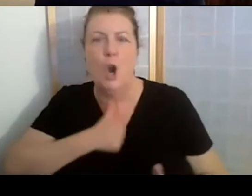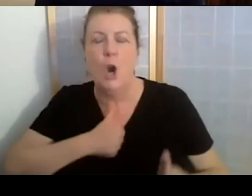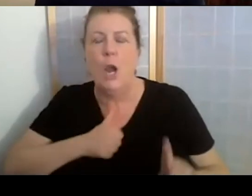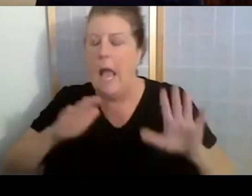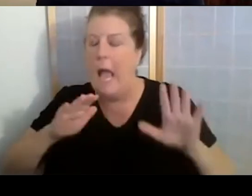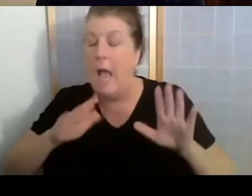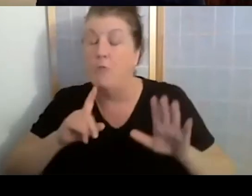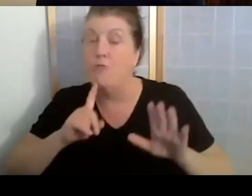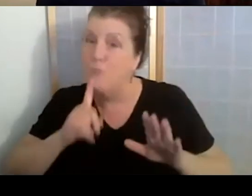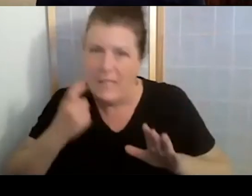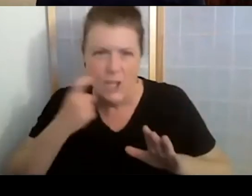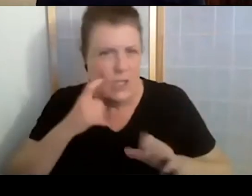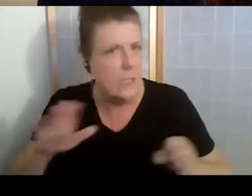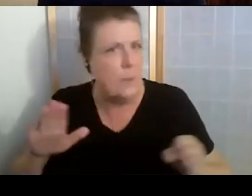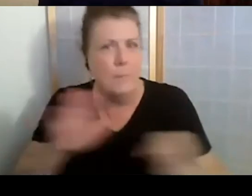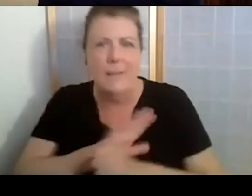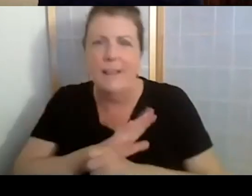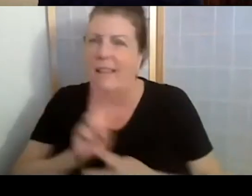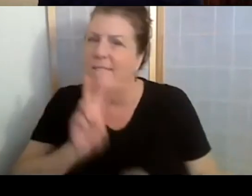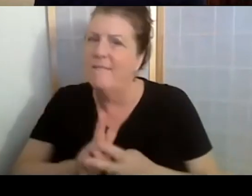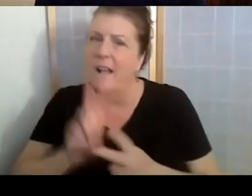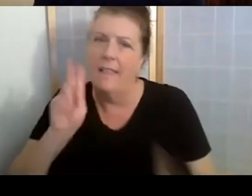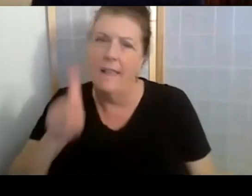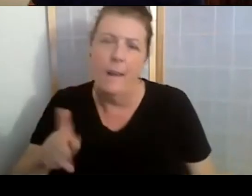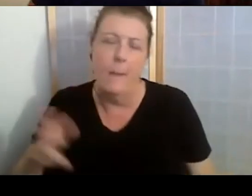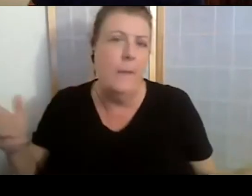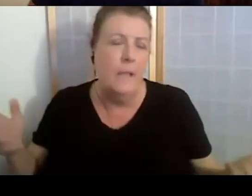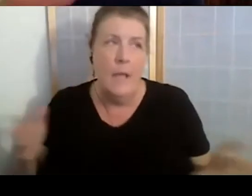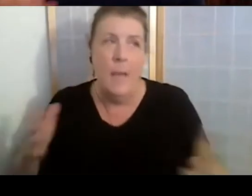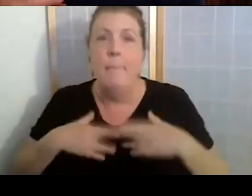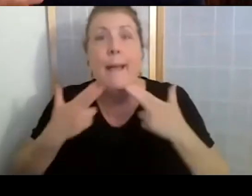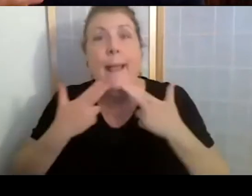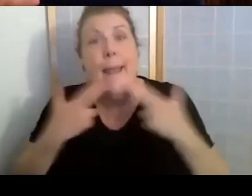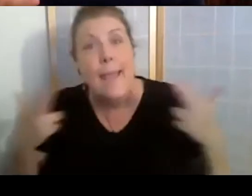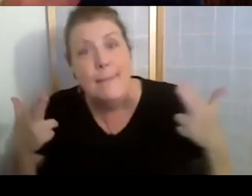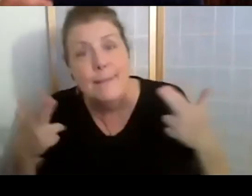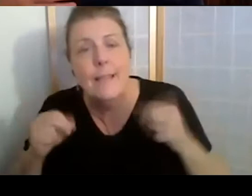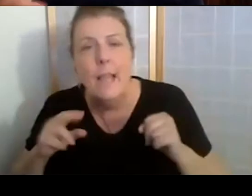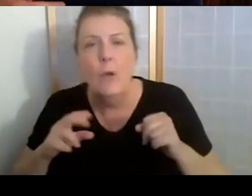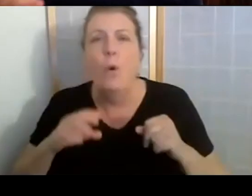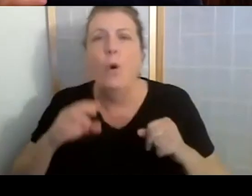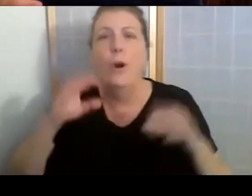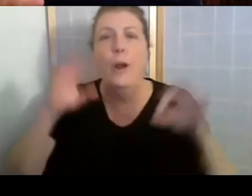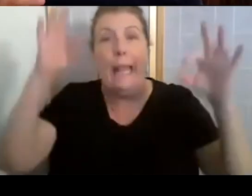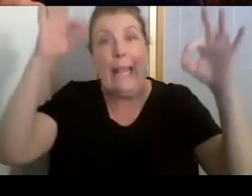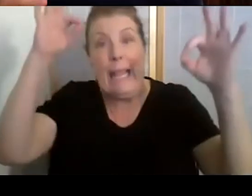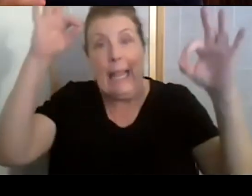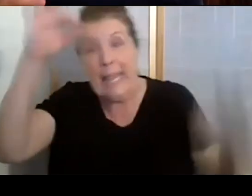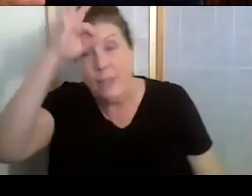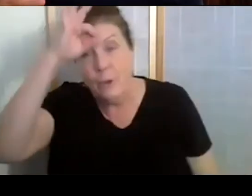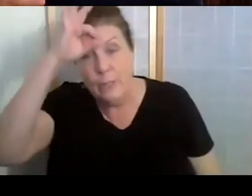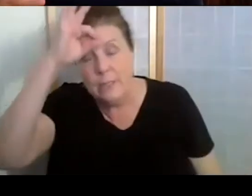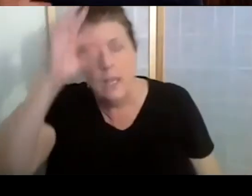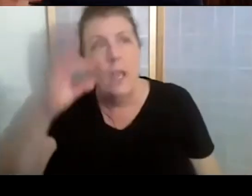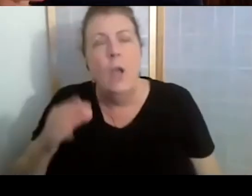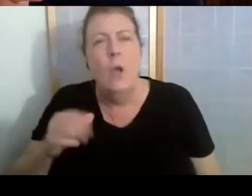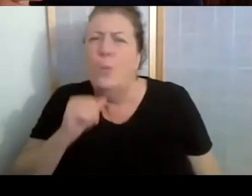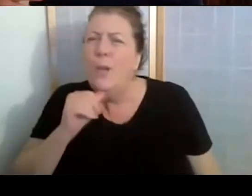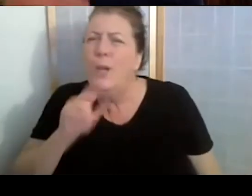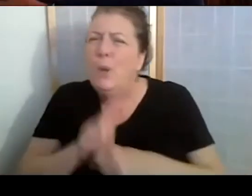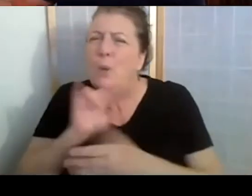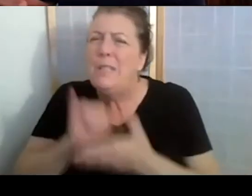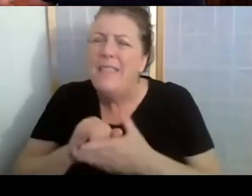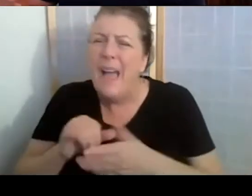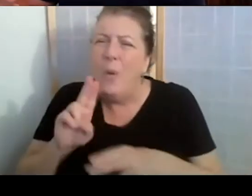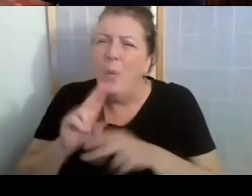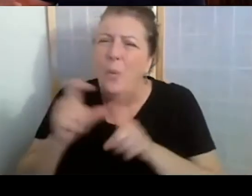that up. Like my naivete or ignorance. I think we use this word ignorance and we don't fully understand it. We sometimes use the word